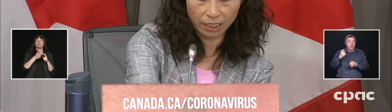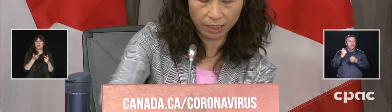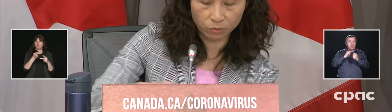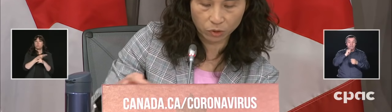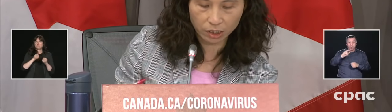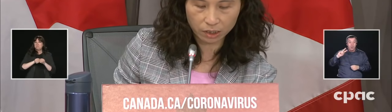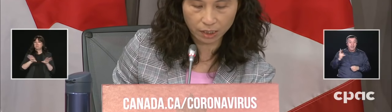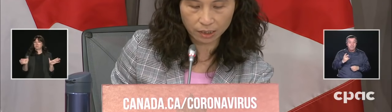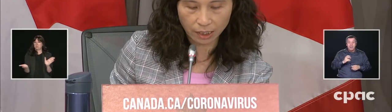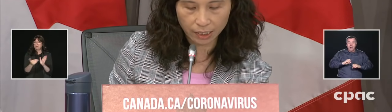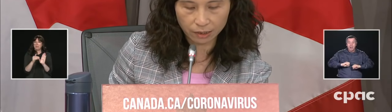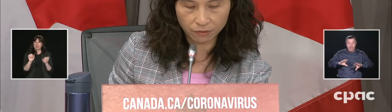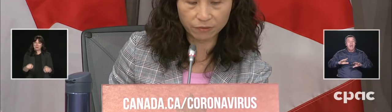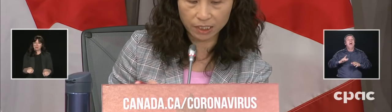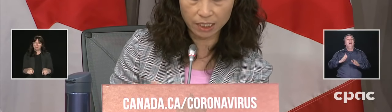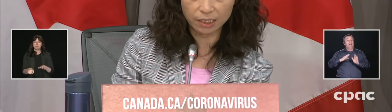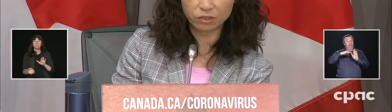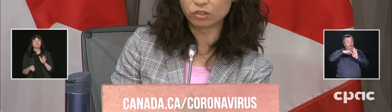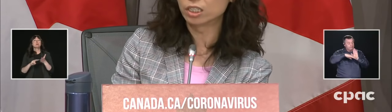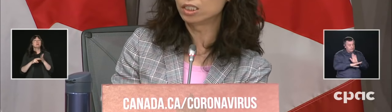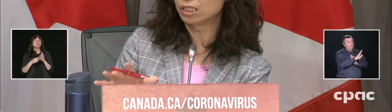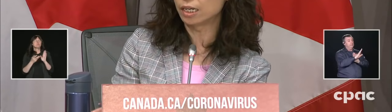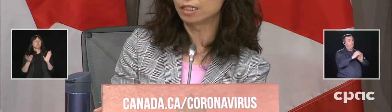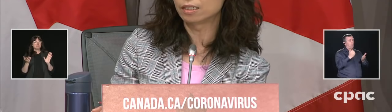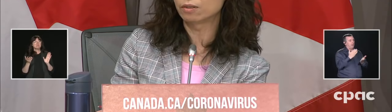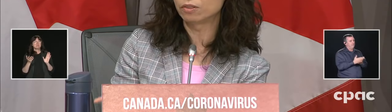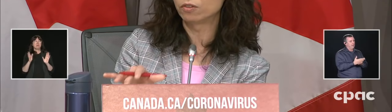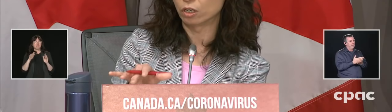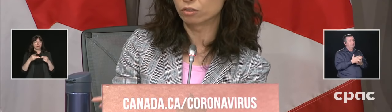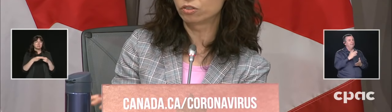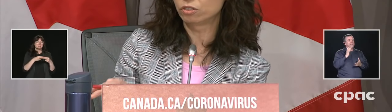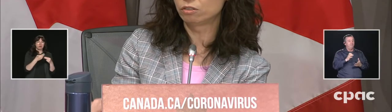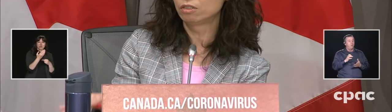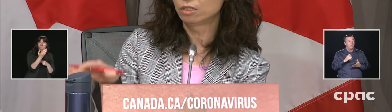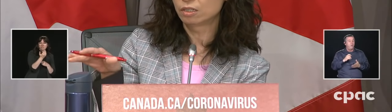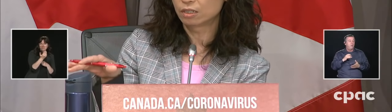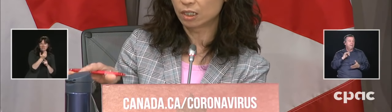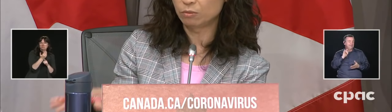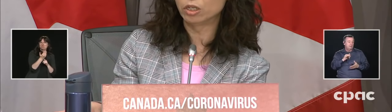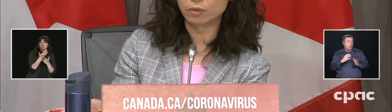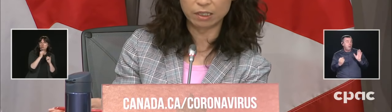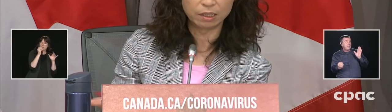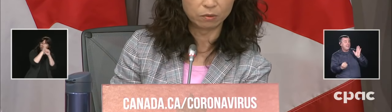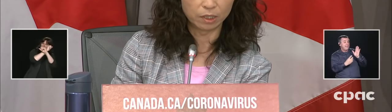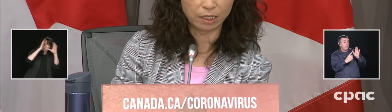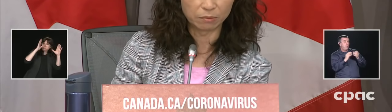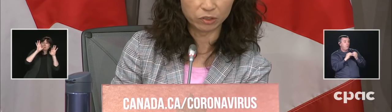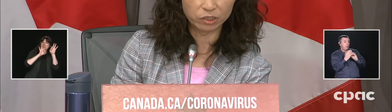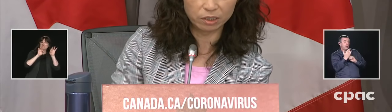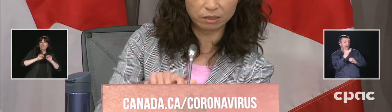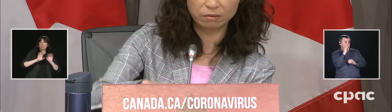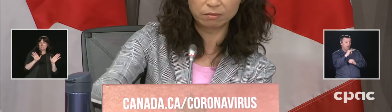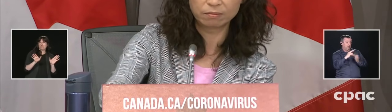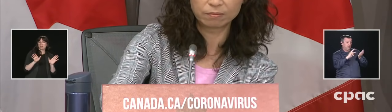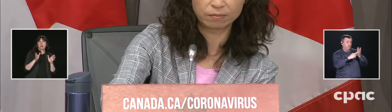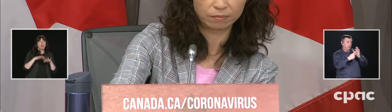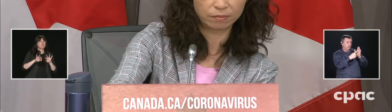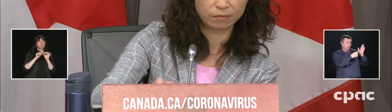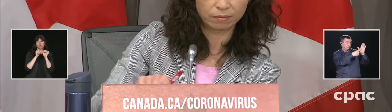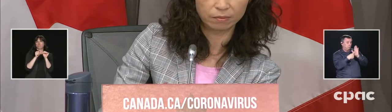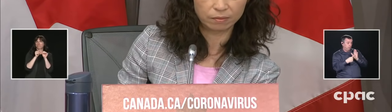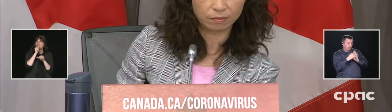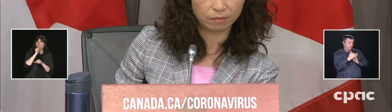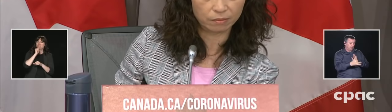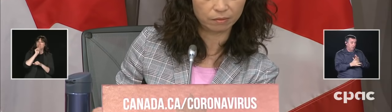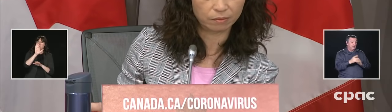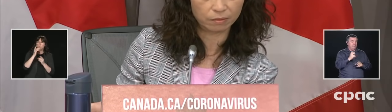conceptually that's what slide 15 is trying to say, is that we've got to keep going with our measures. Yeah,